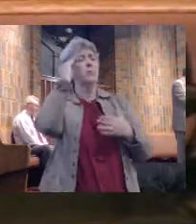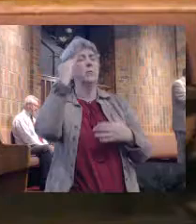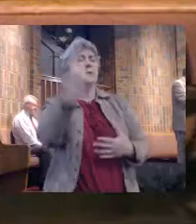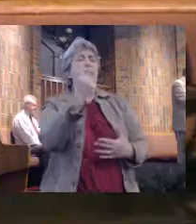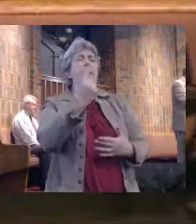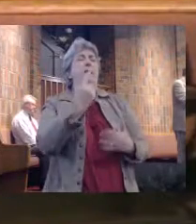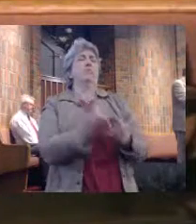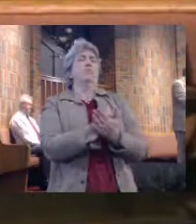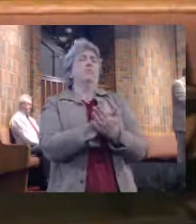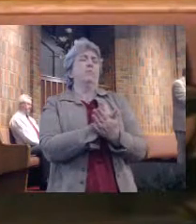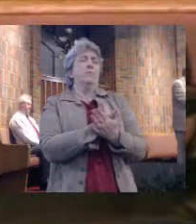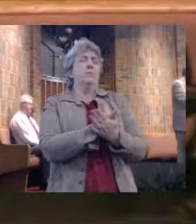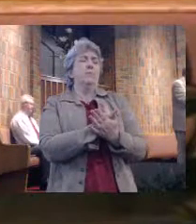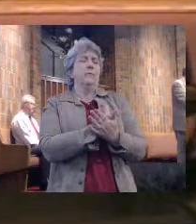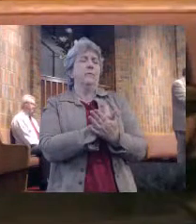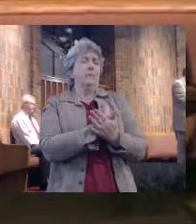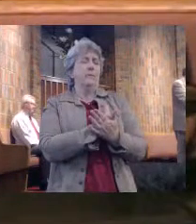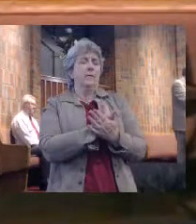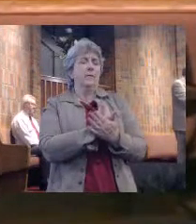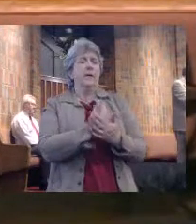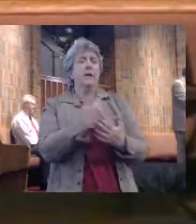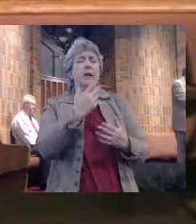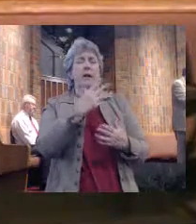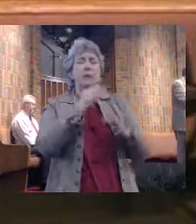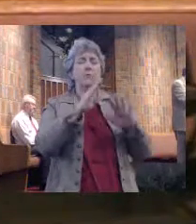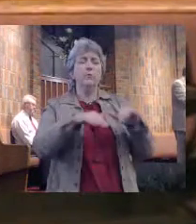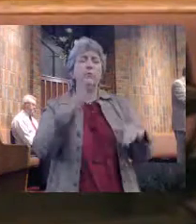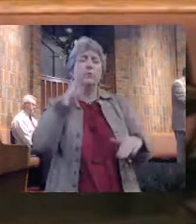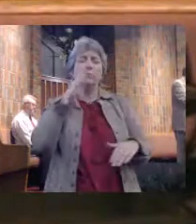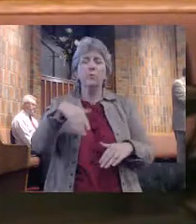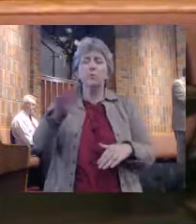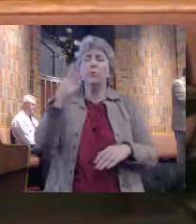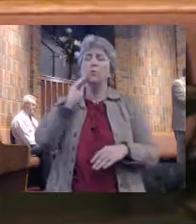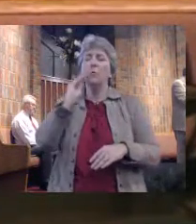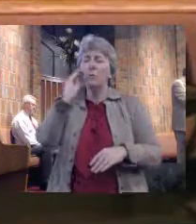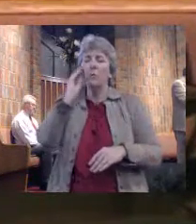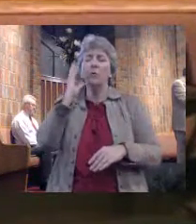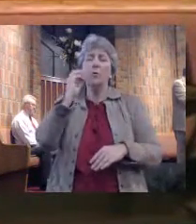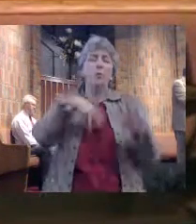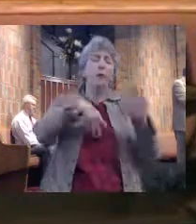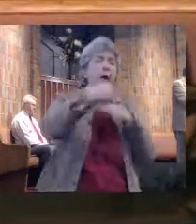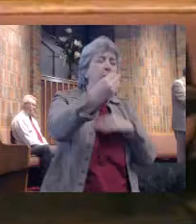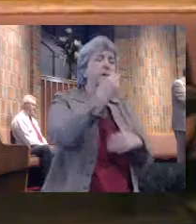And the song that they will sing as they go home or as they go to the restaurant,